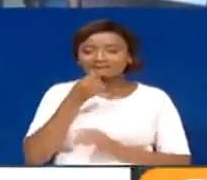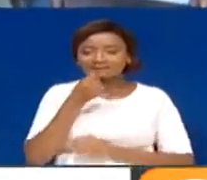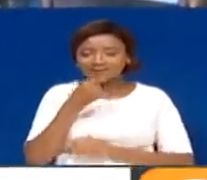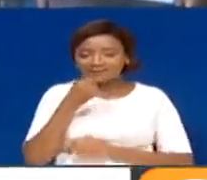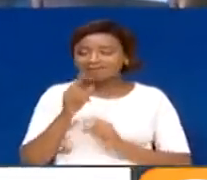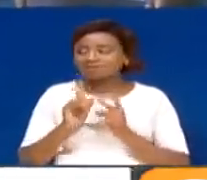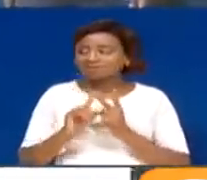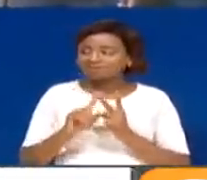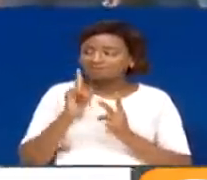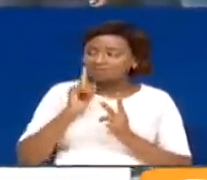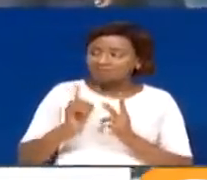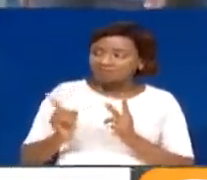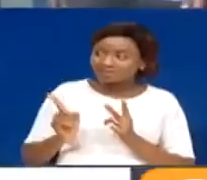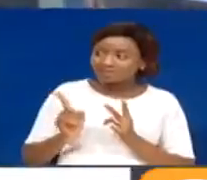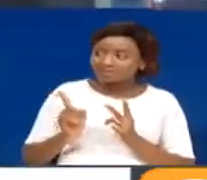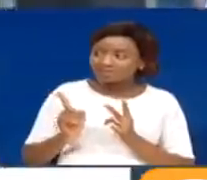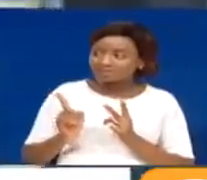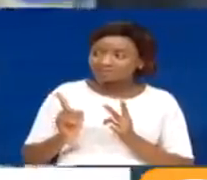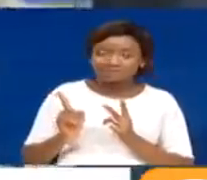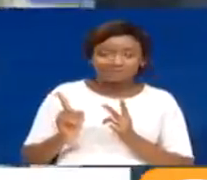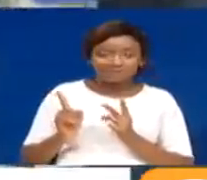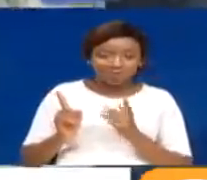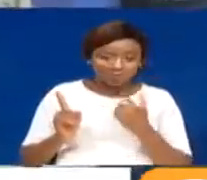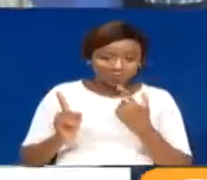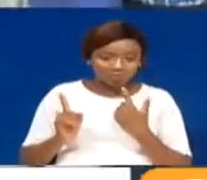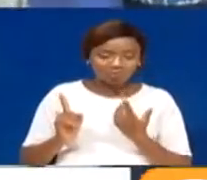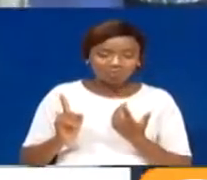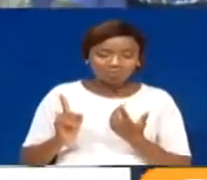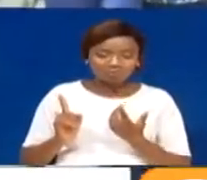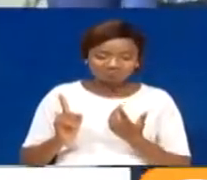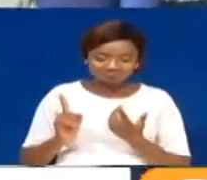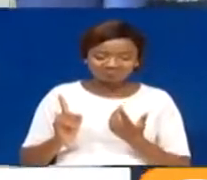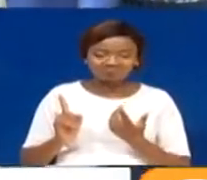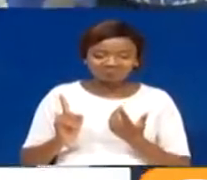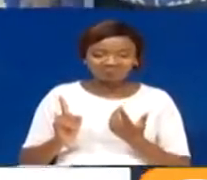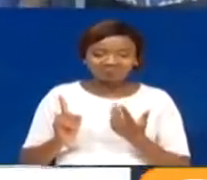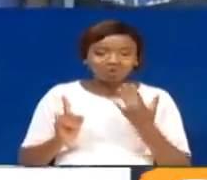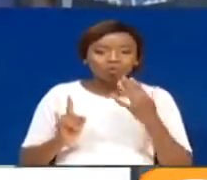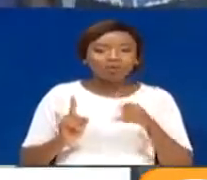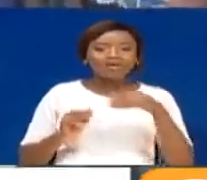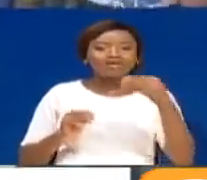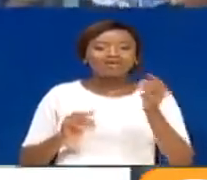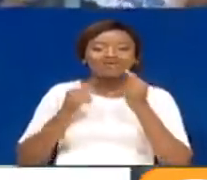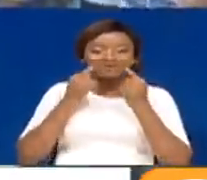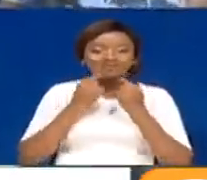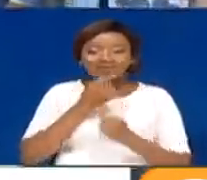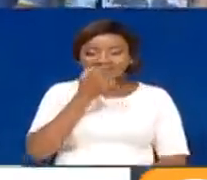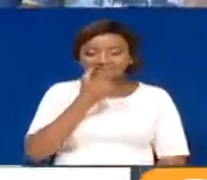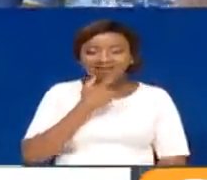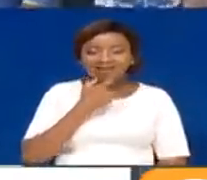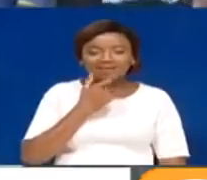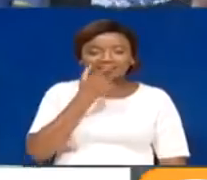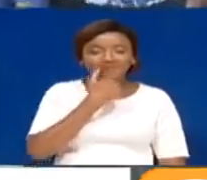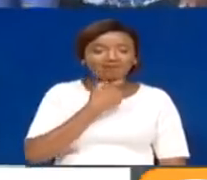Nairobi senator was granted the green light to fly the UDF flag in Nairobi after Deputy President William Ruto hammered out a deal that